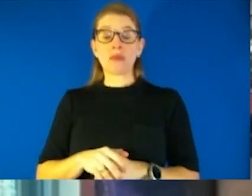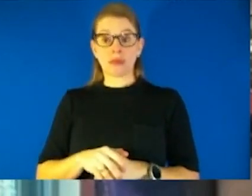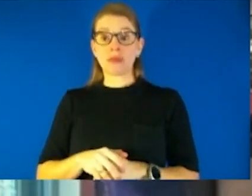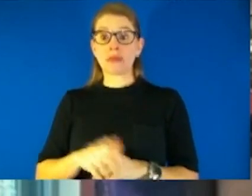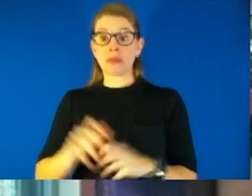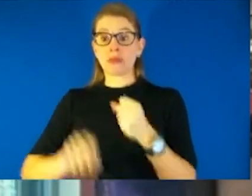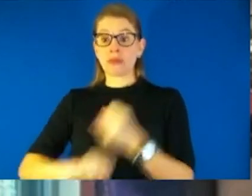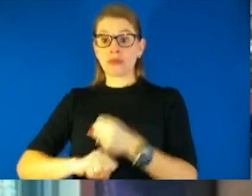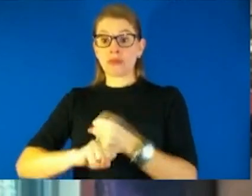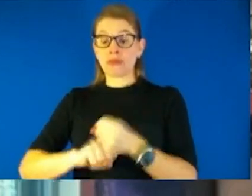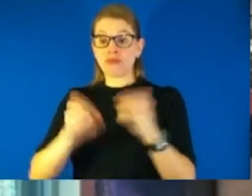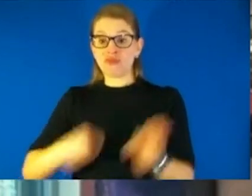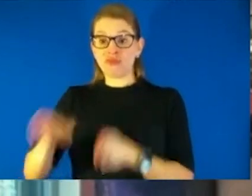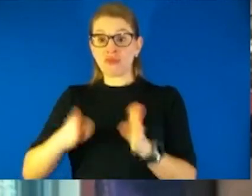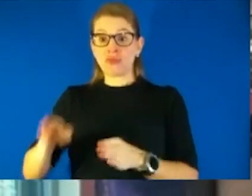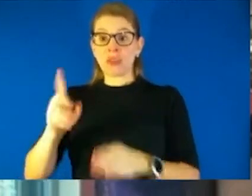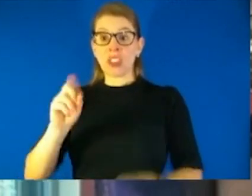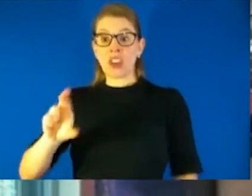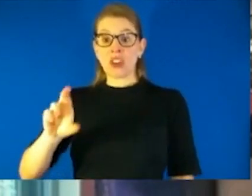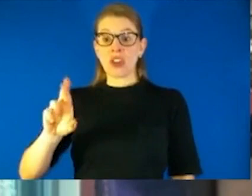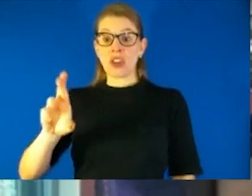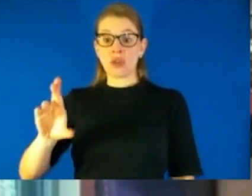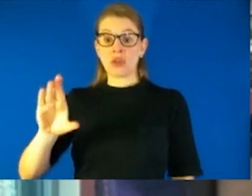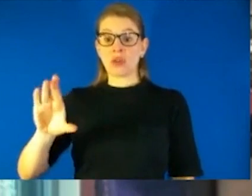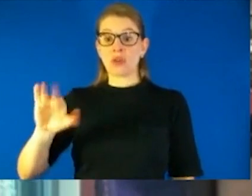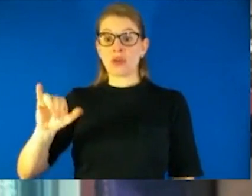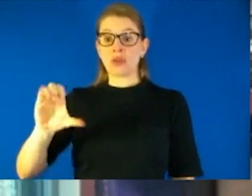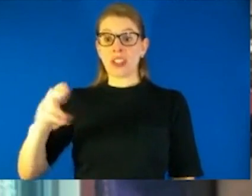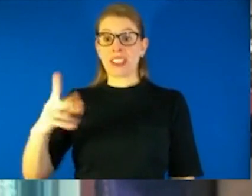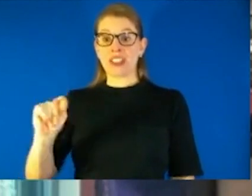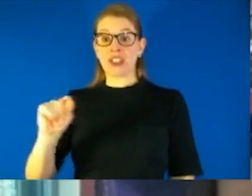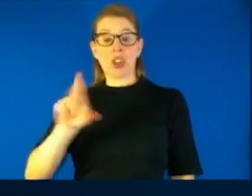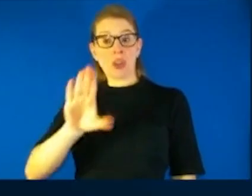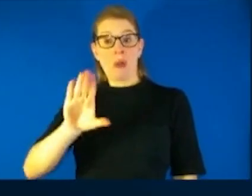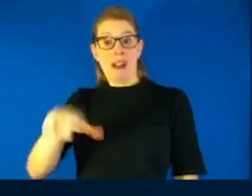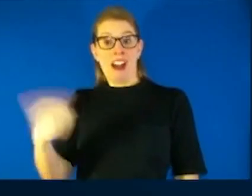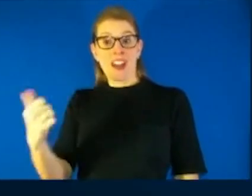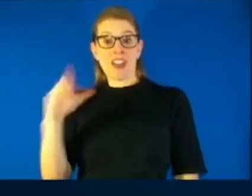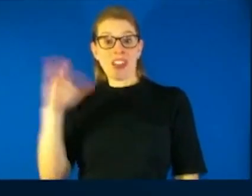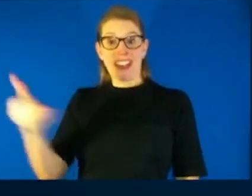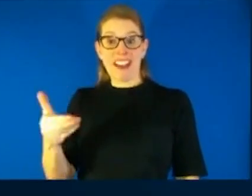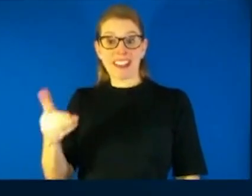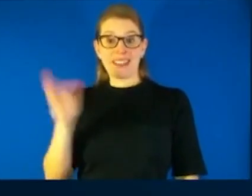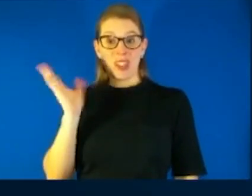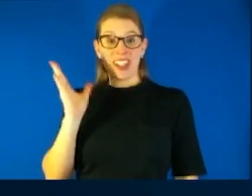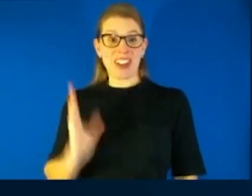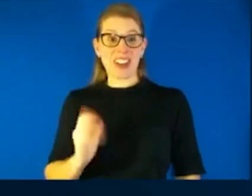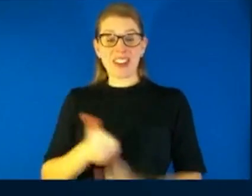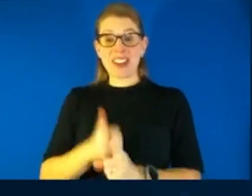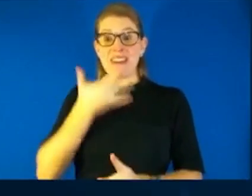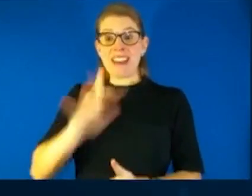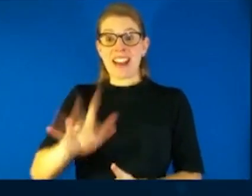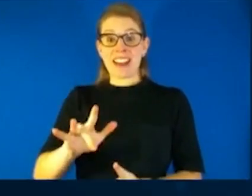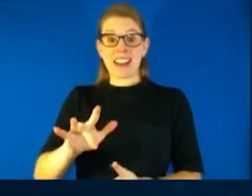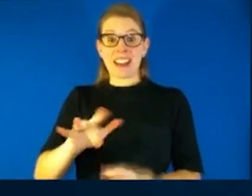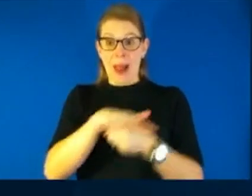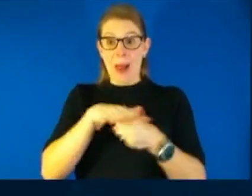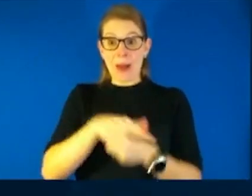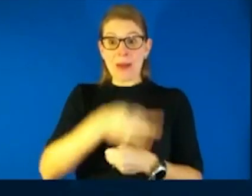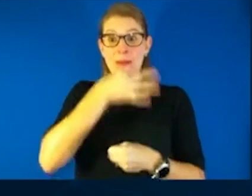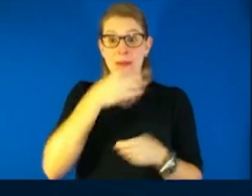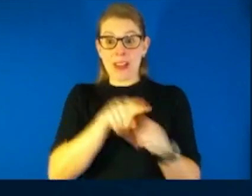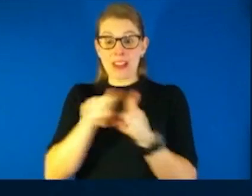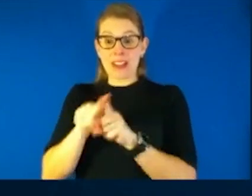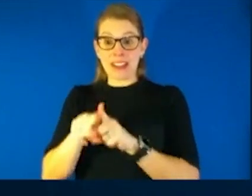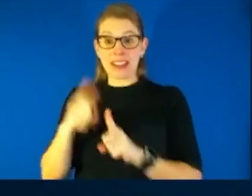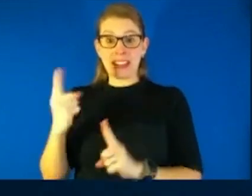orchestrated by Dr. Richt, your other guest. So you're lucky you have not just a local expert, but somebody